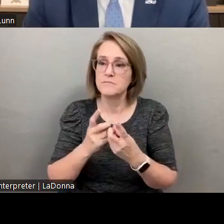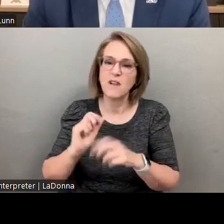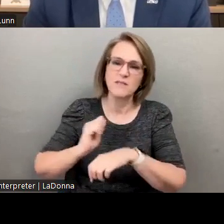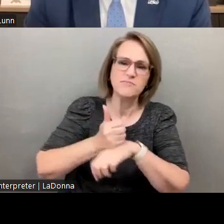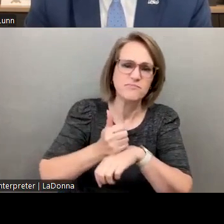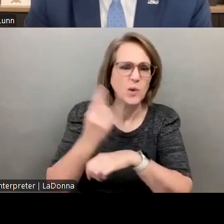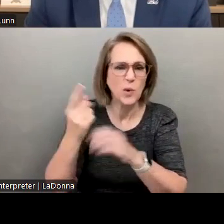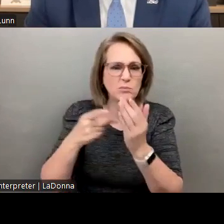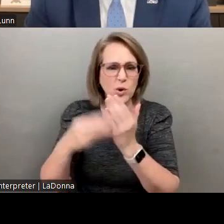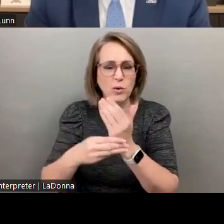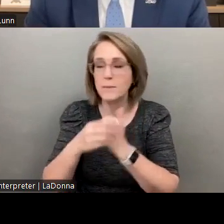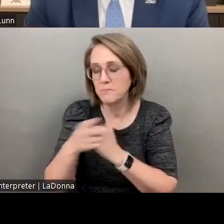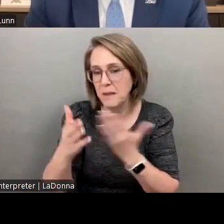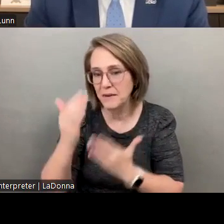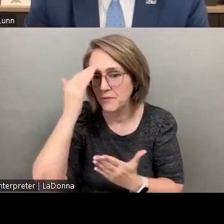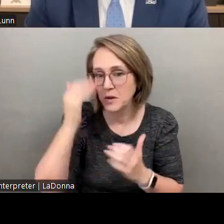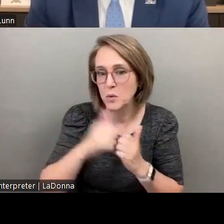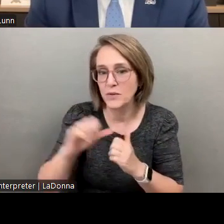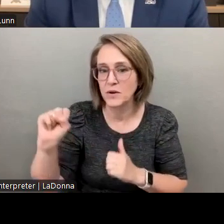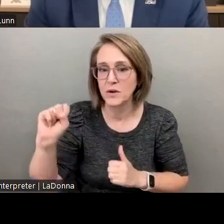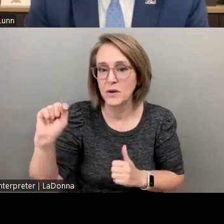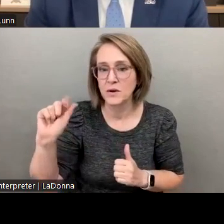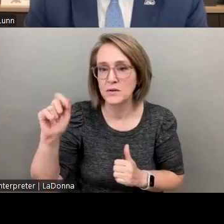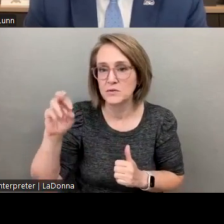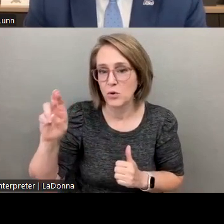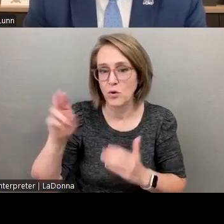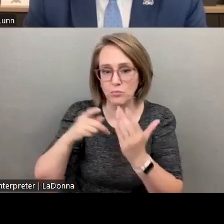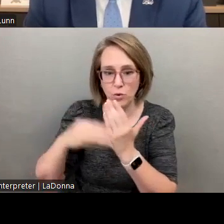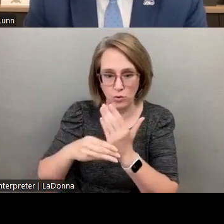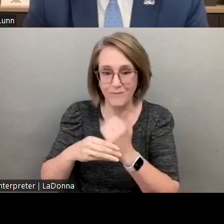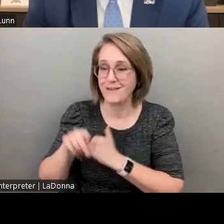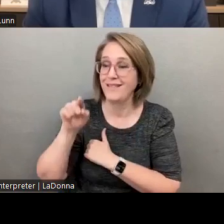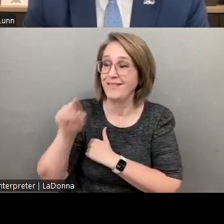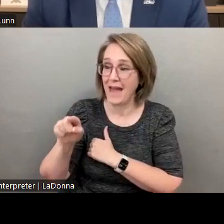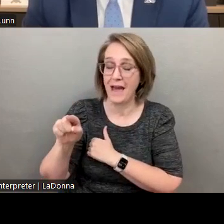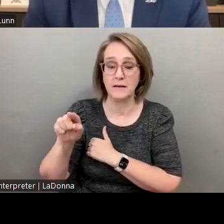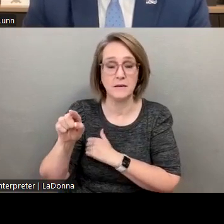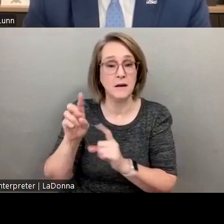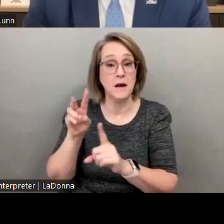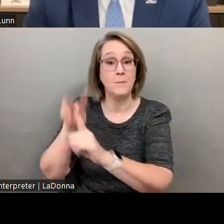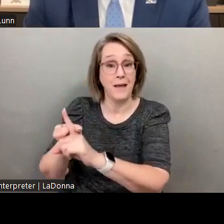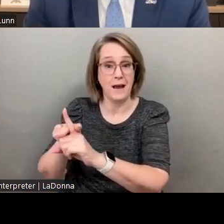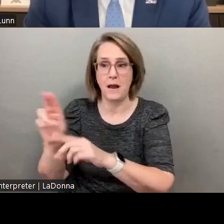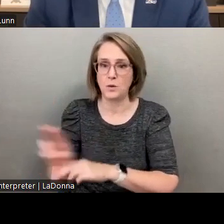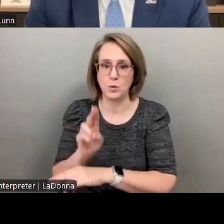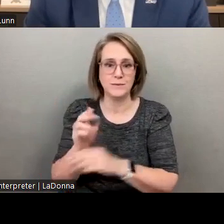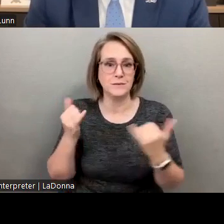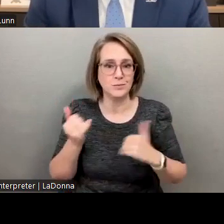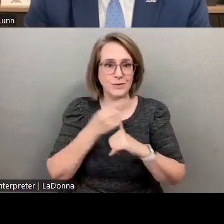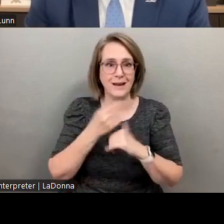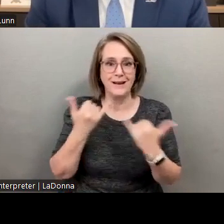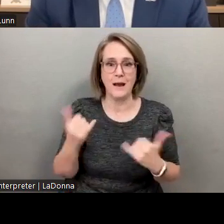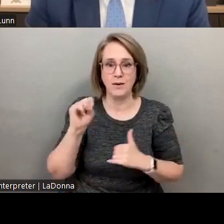that most people are familiar with. But really, and I take that view and apply it to my role as SAA in